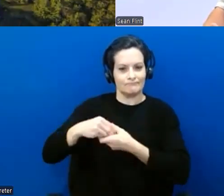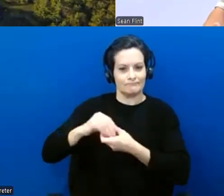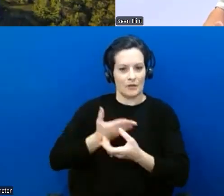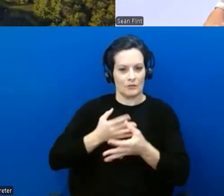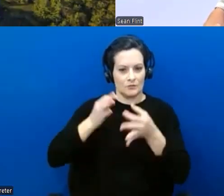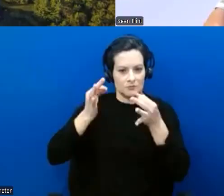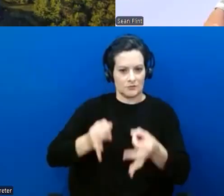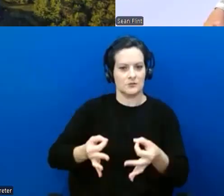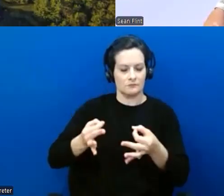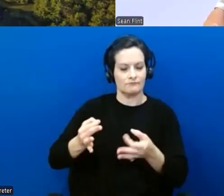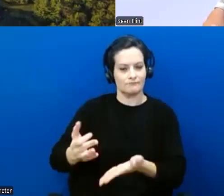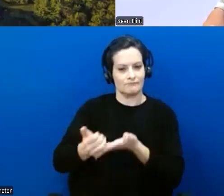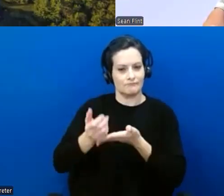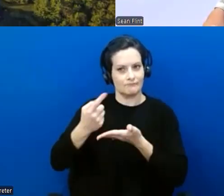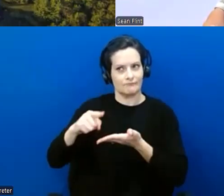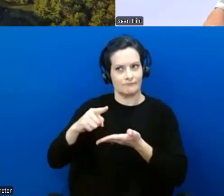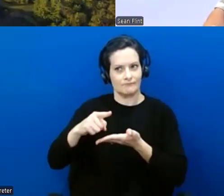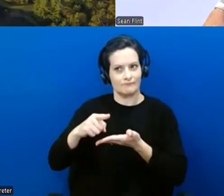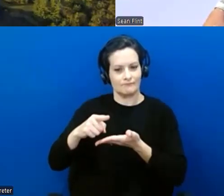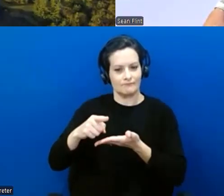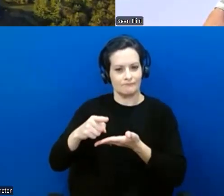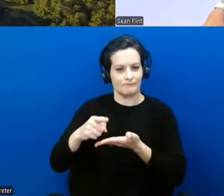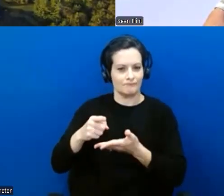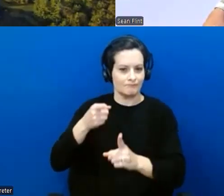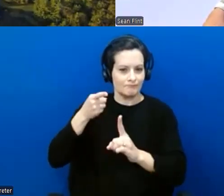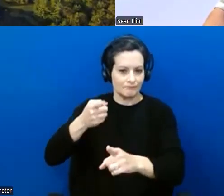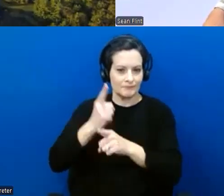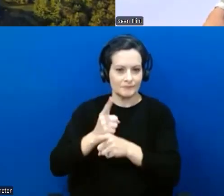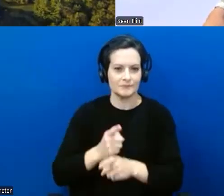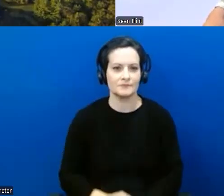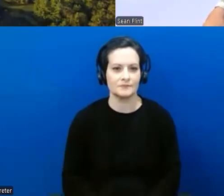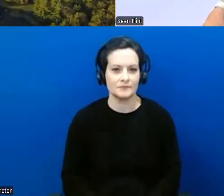putting citizen science sort of in the right place there.